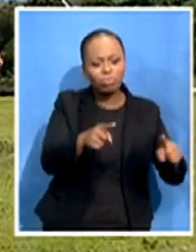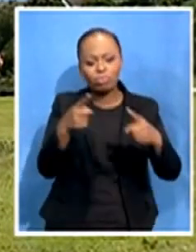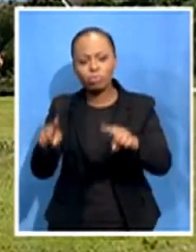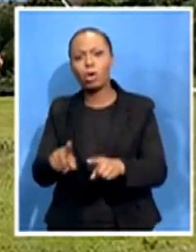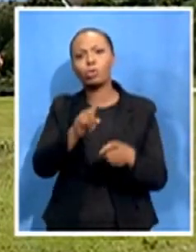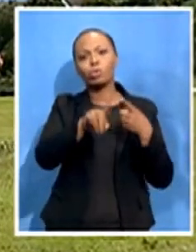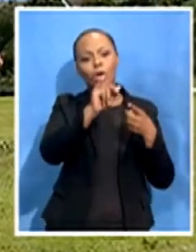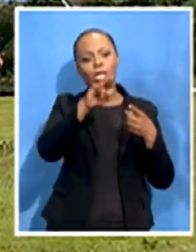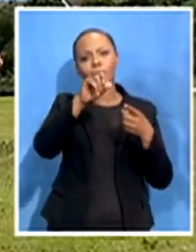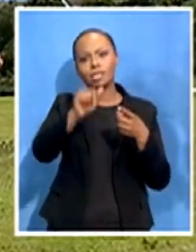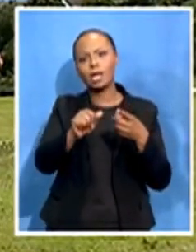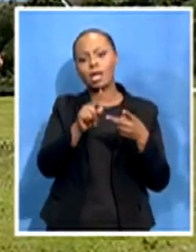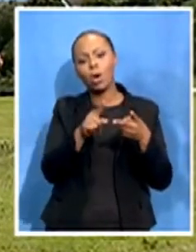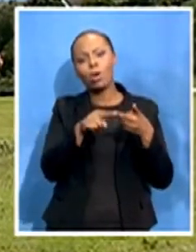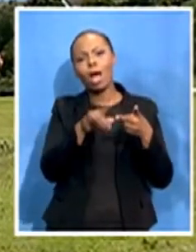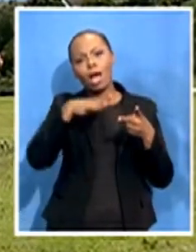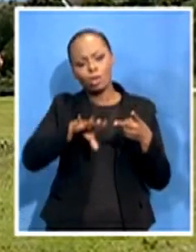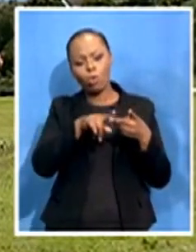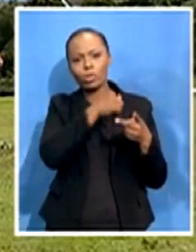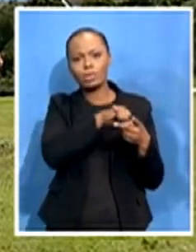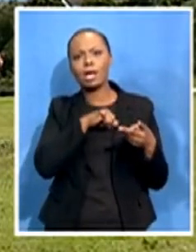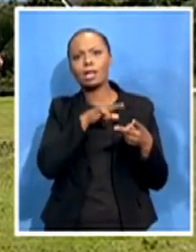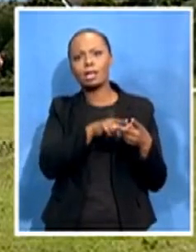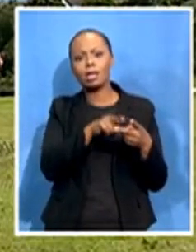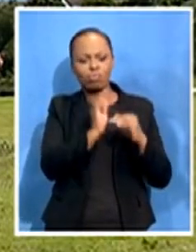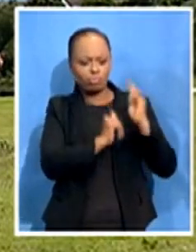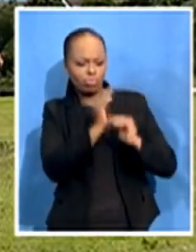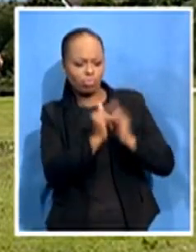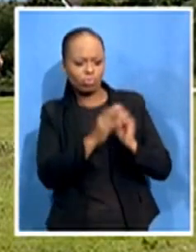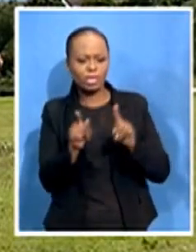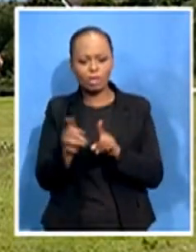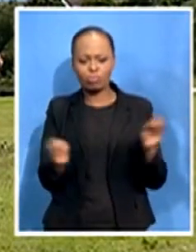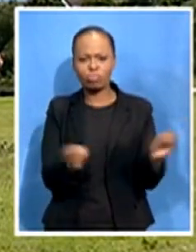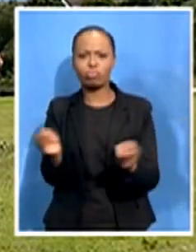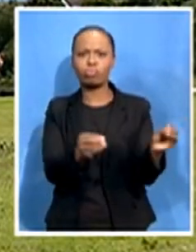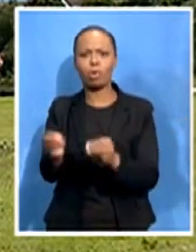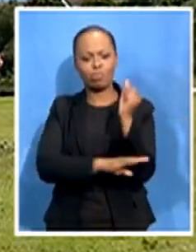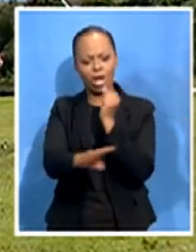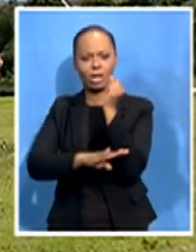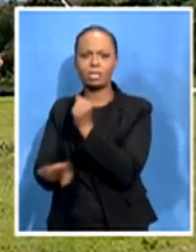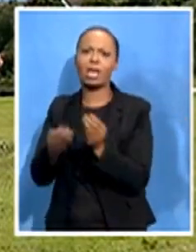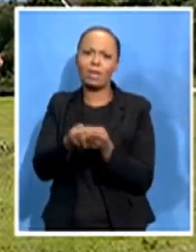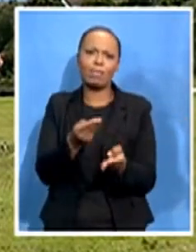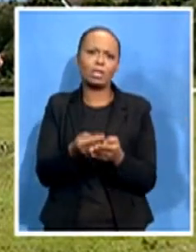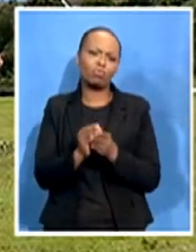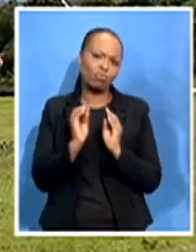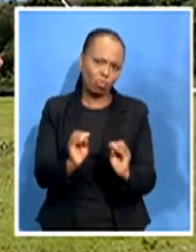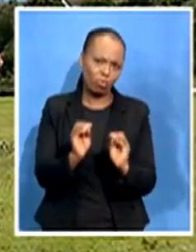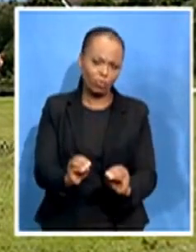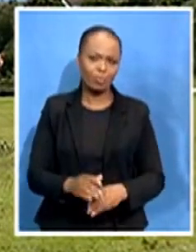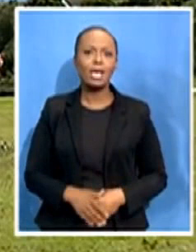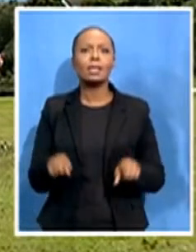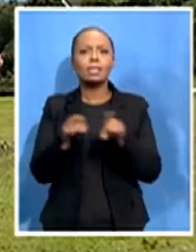that are actually renovated to get more beds in. So there is bed availability, and also there is also the parking lot at Livingstone